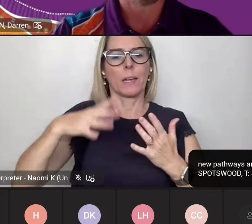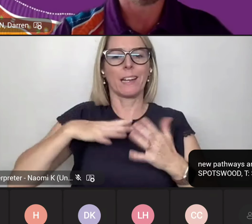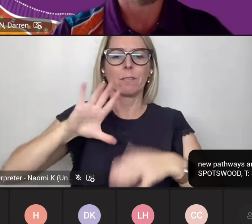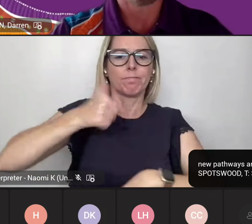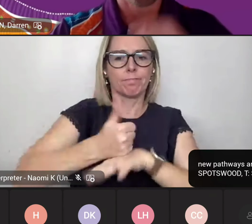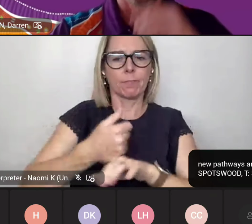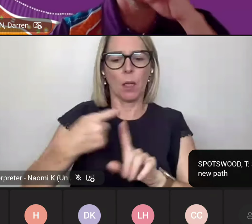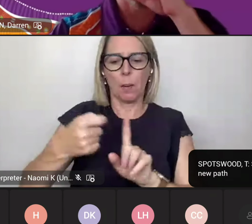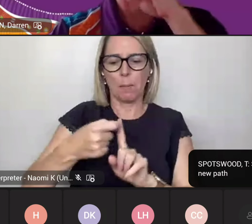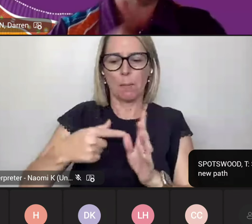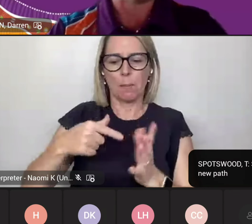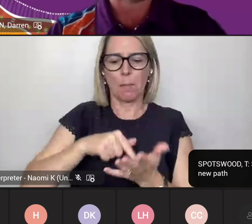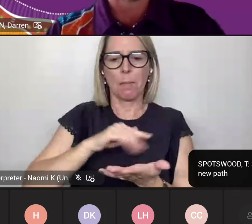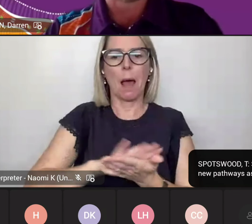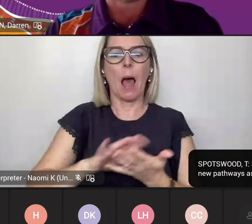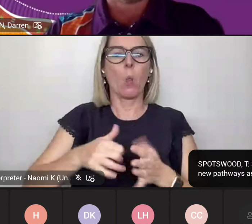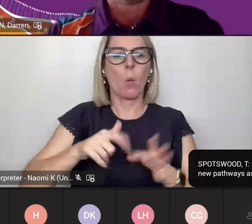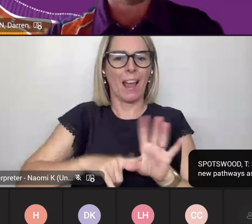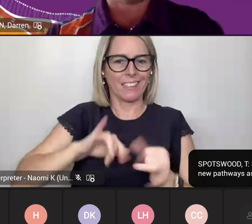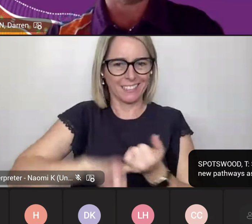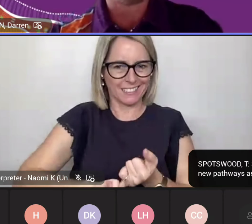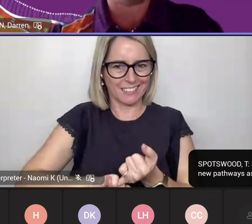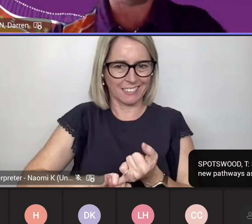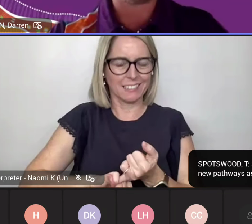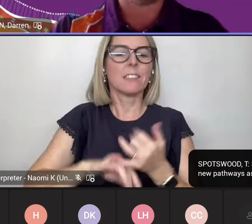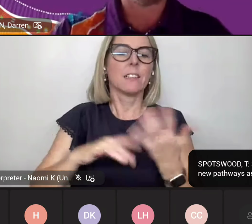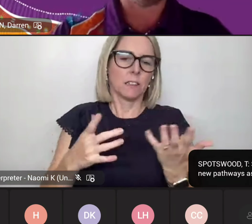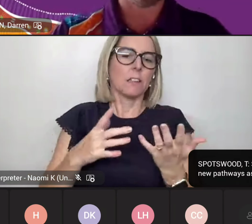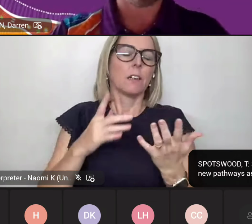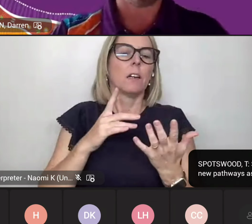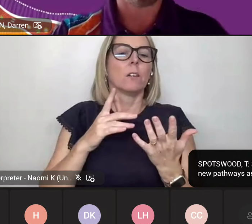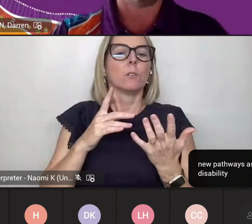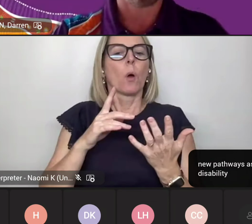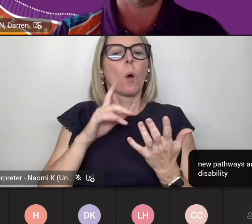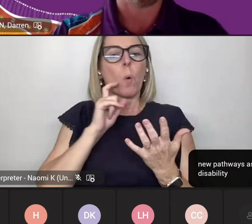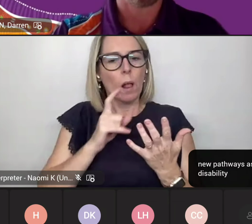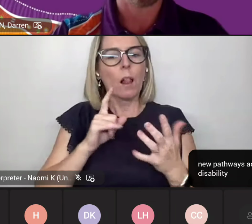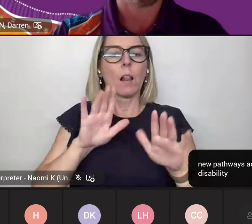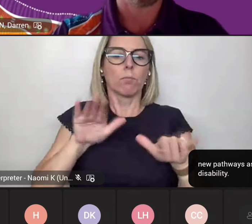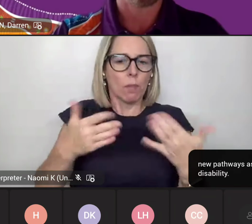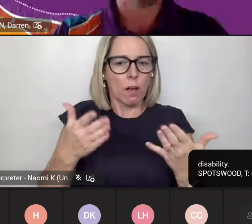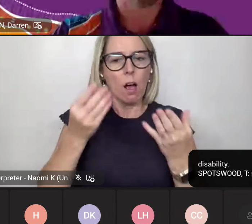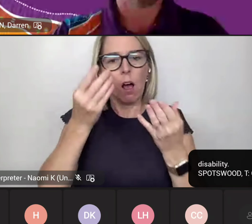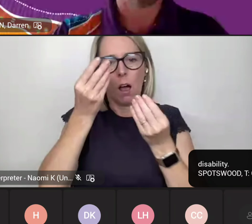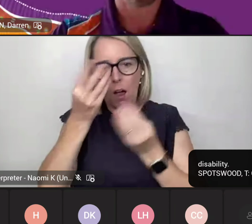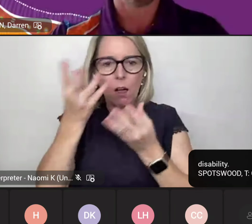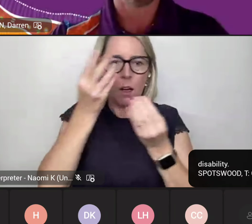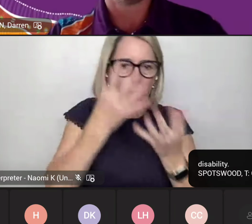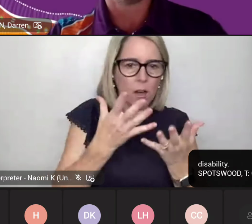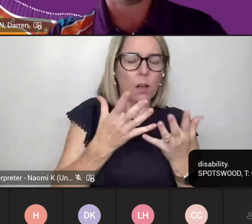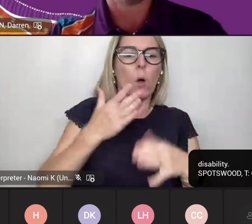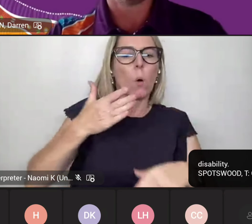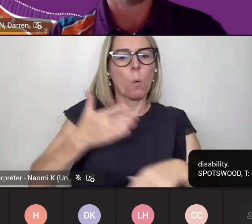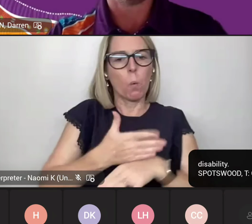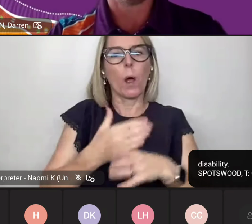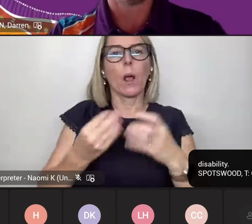time to create the new pathways, as we will work together with people with disability on how these can best